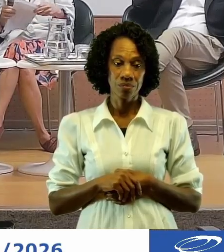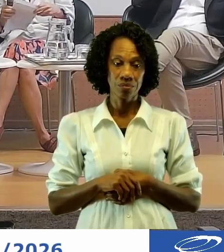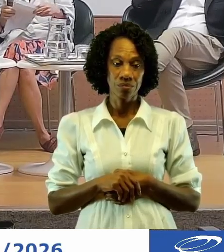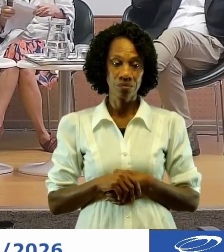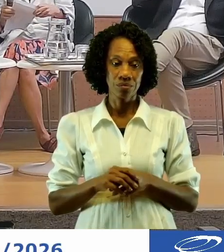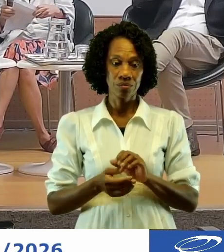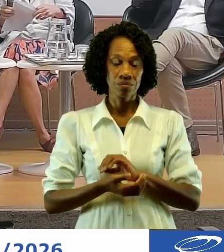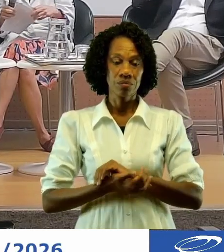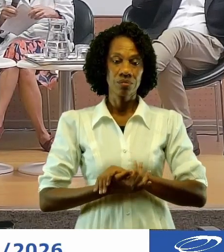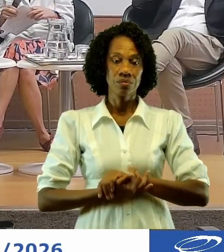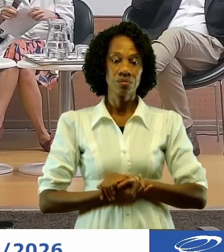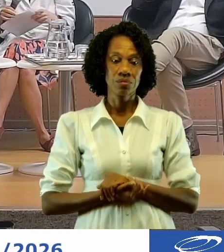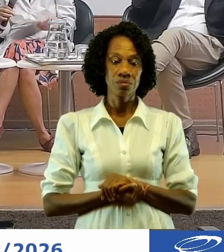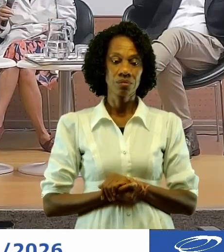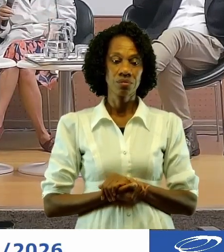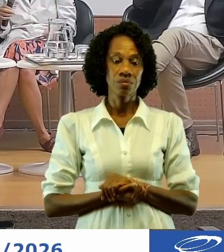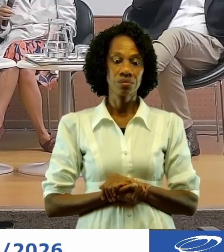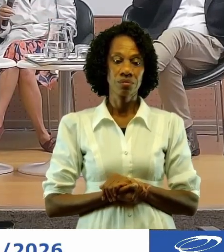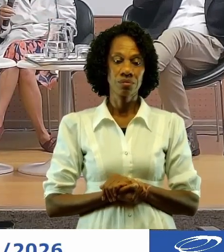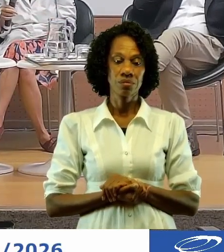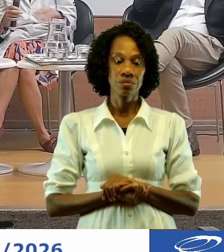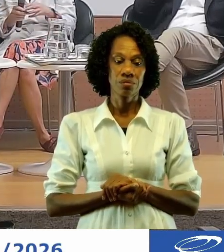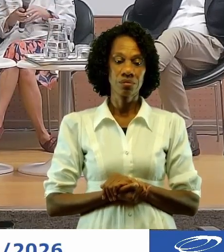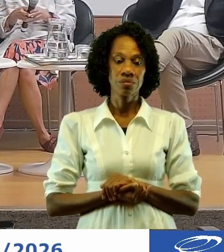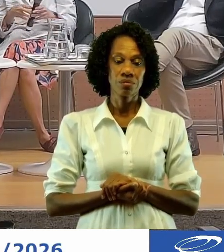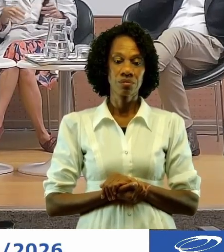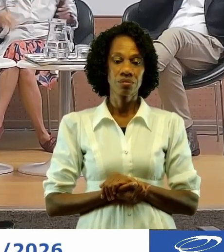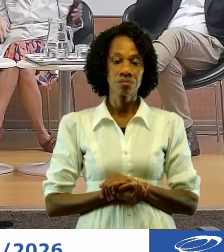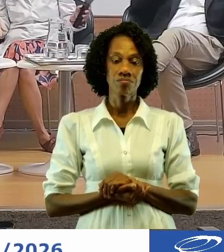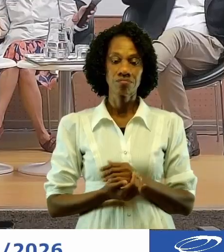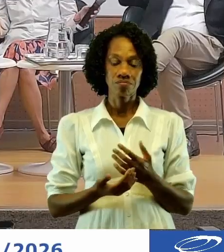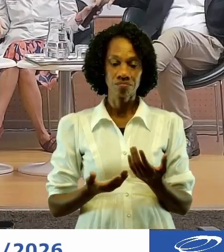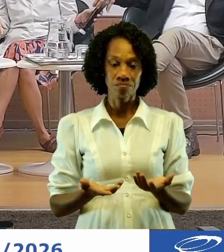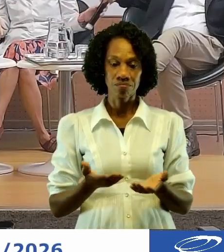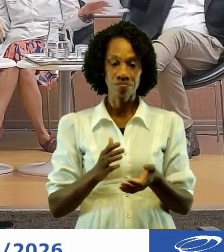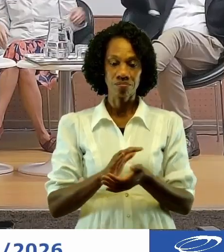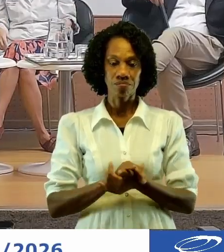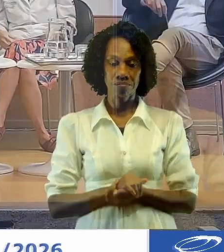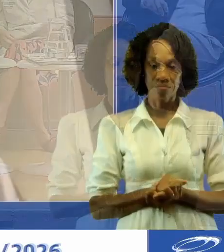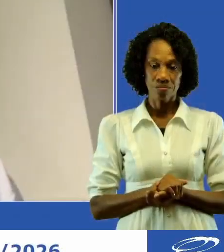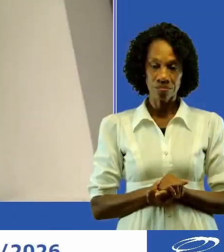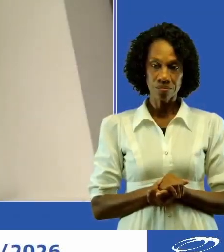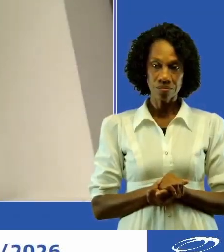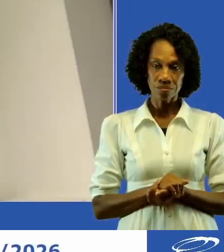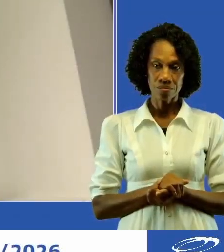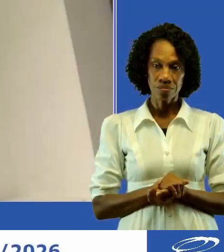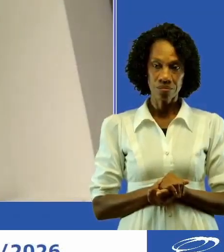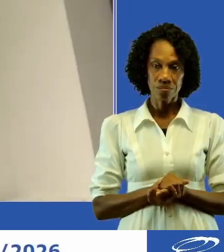you do something with the culture? Yeah. Just let me